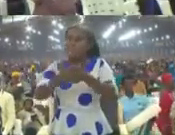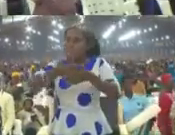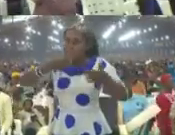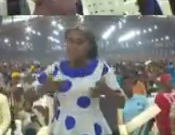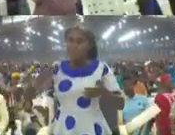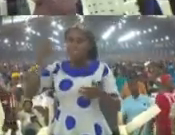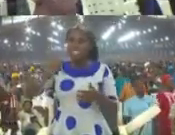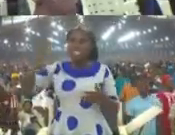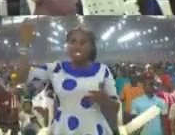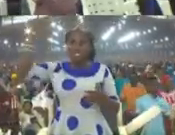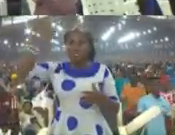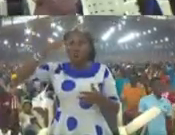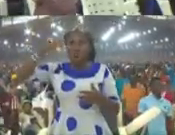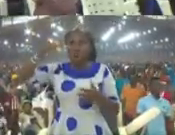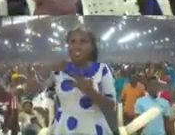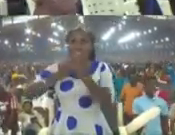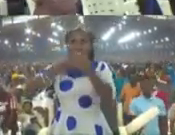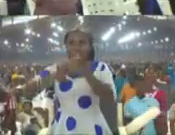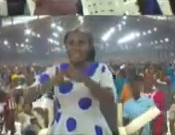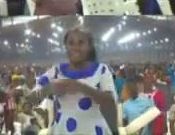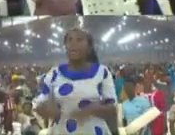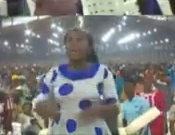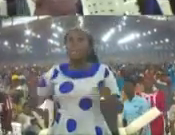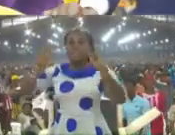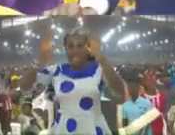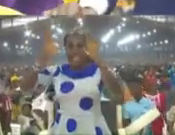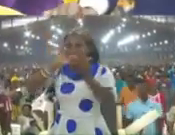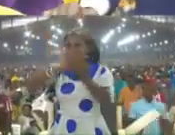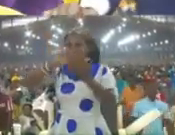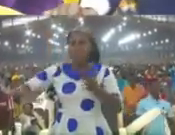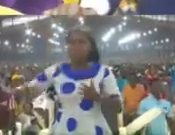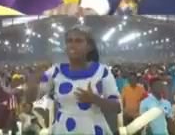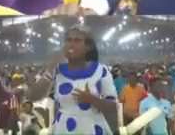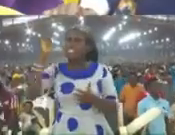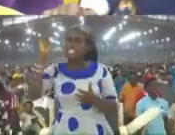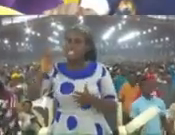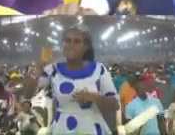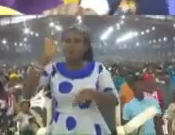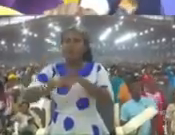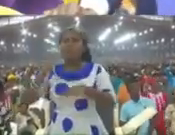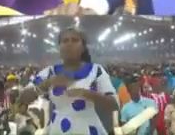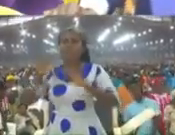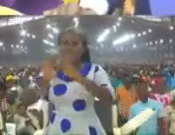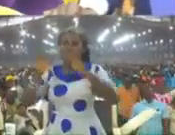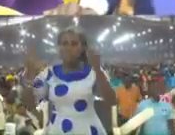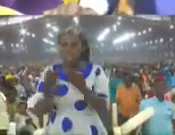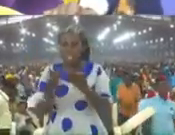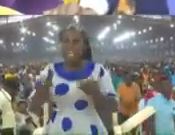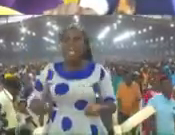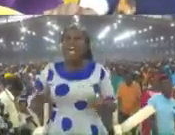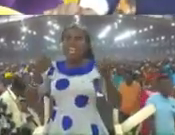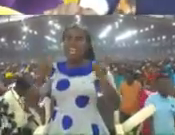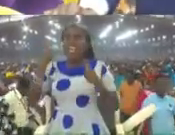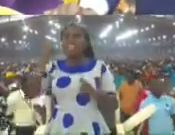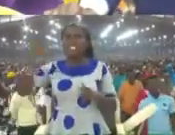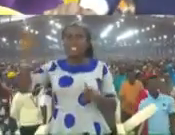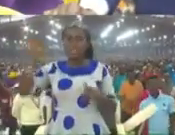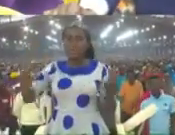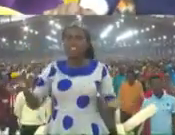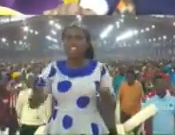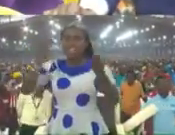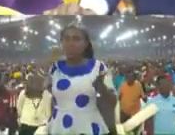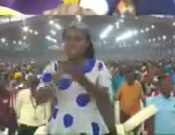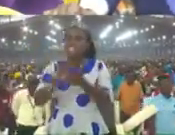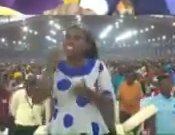Lift the siege, O Lord, lift the siege. Let the sun rise so that the siege will be over.